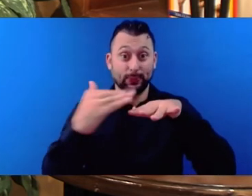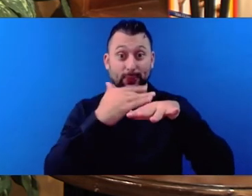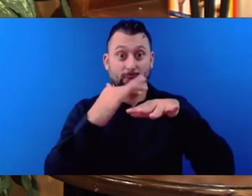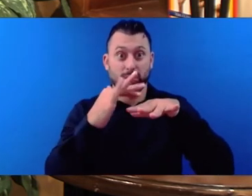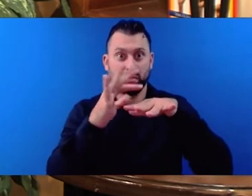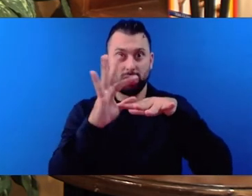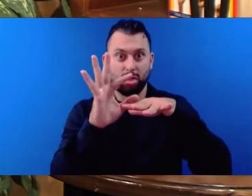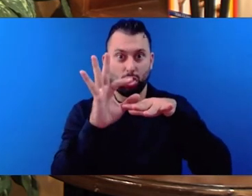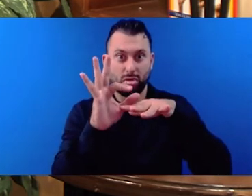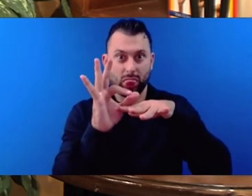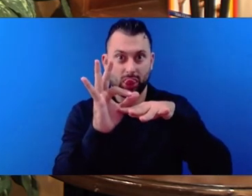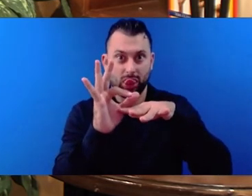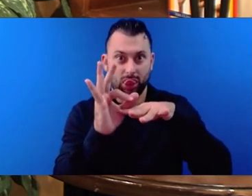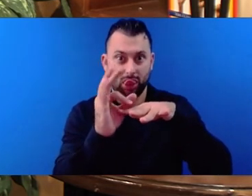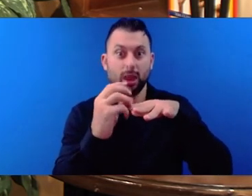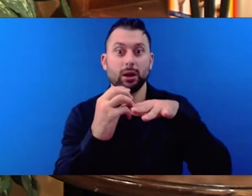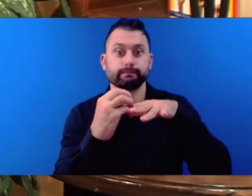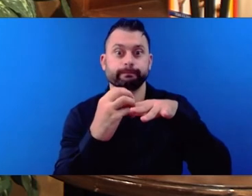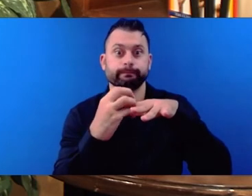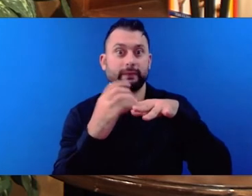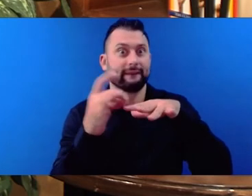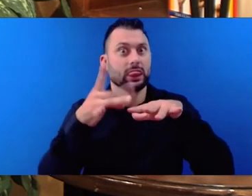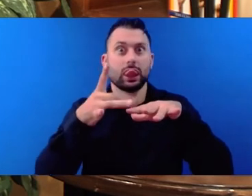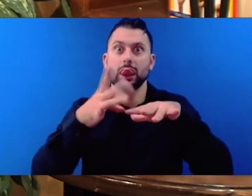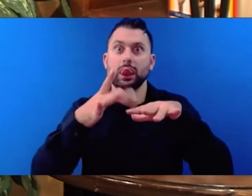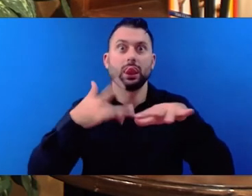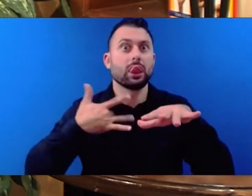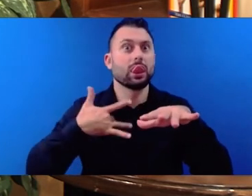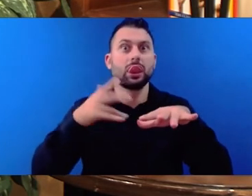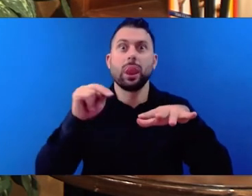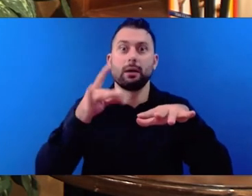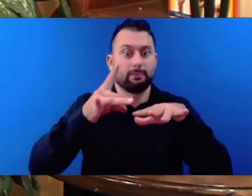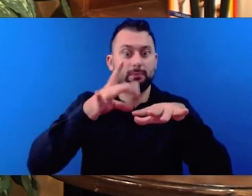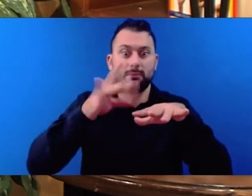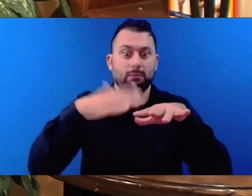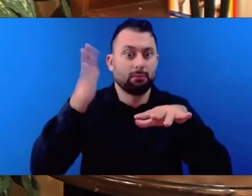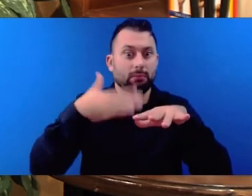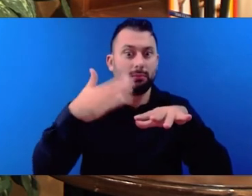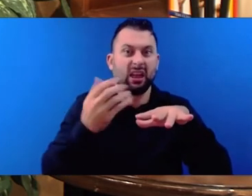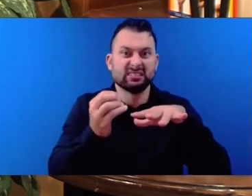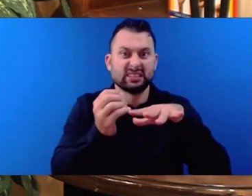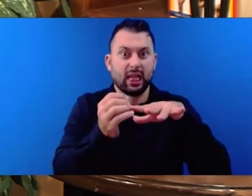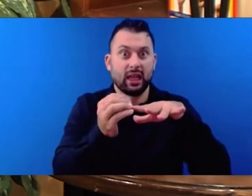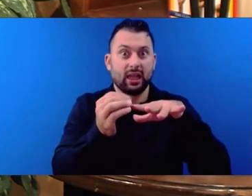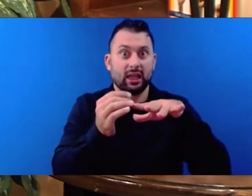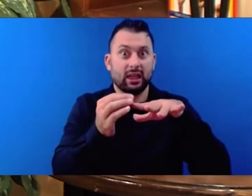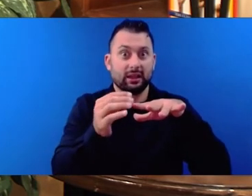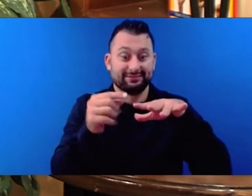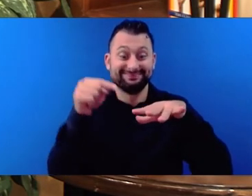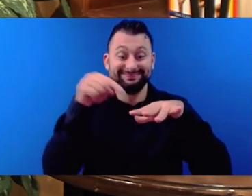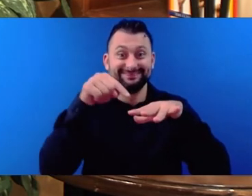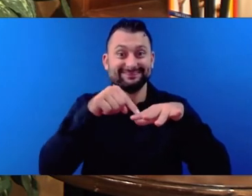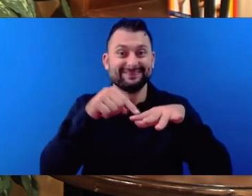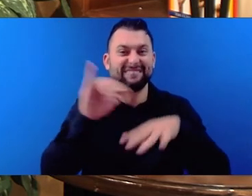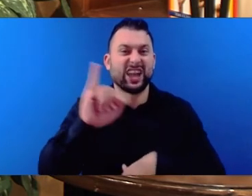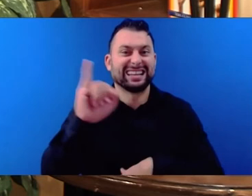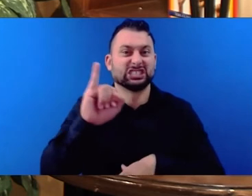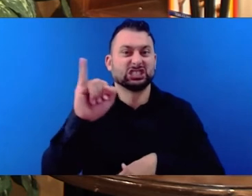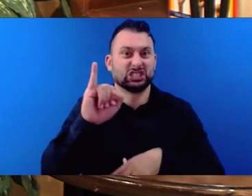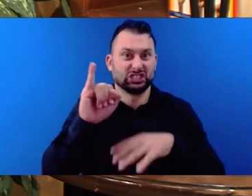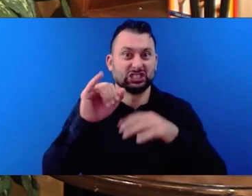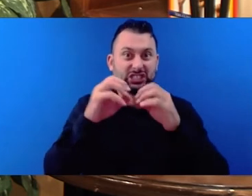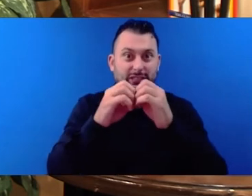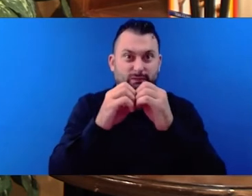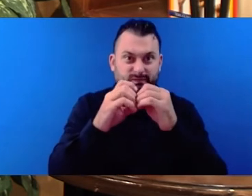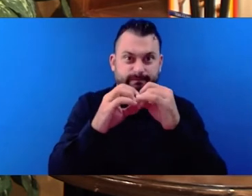to make sure everything is okay, and we test the sensation. Now, patients who have issues with